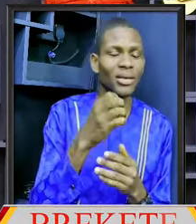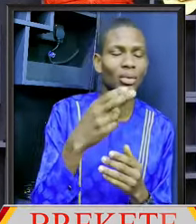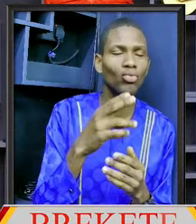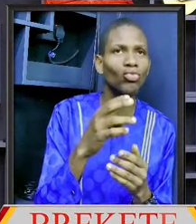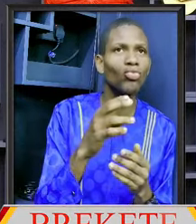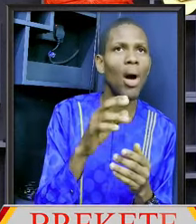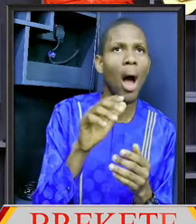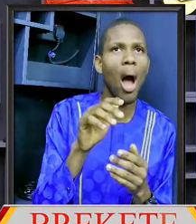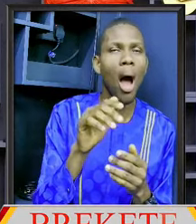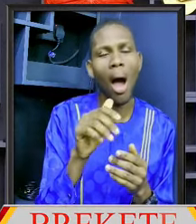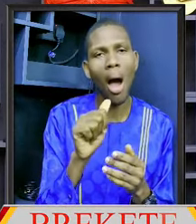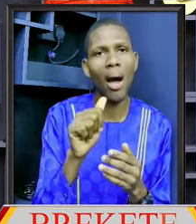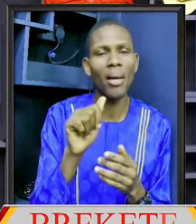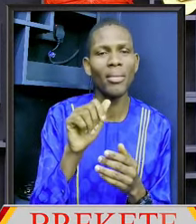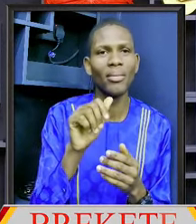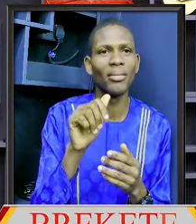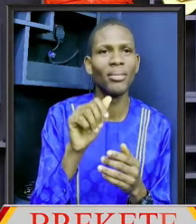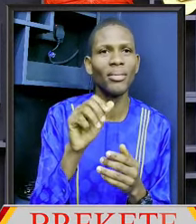Nahari,